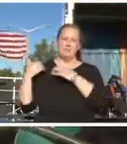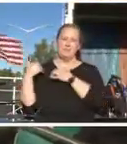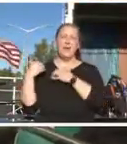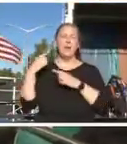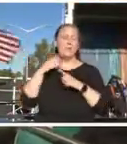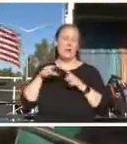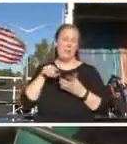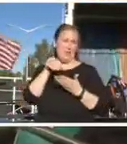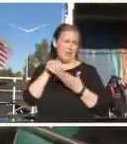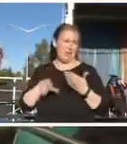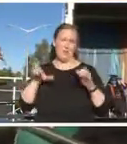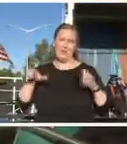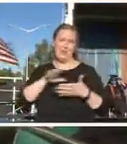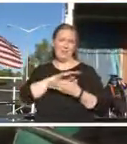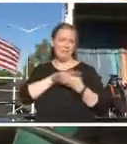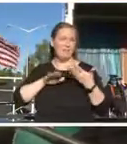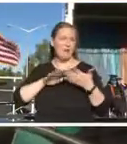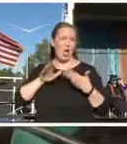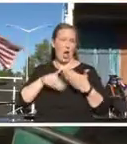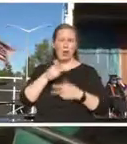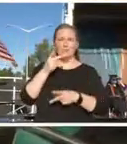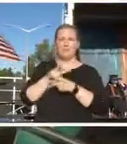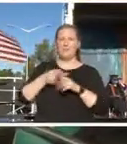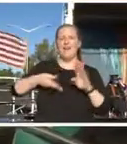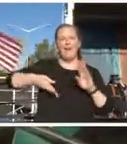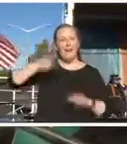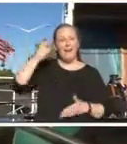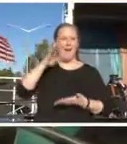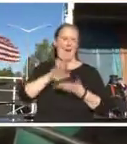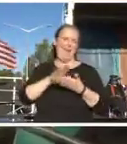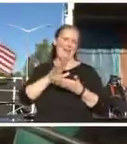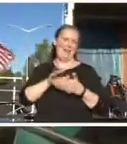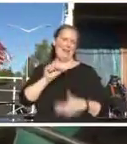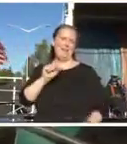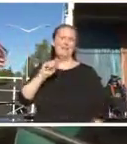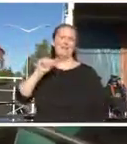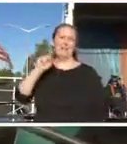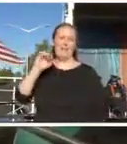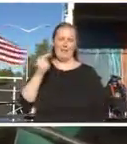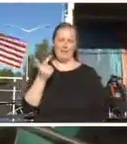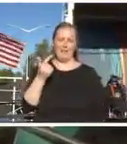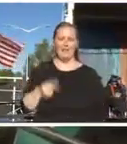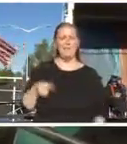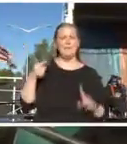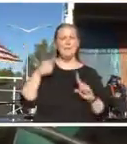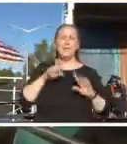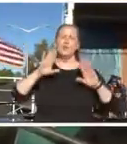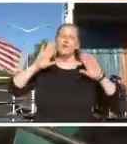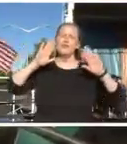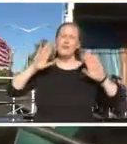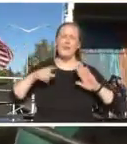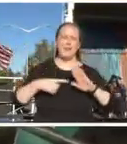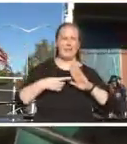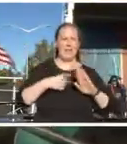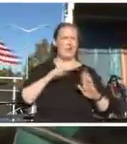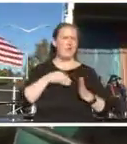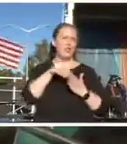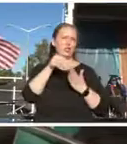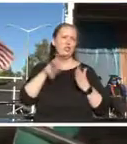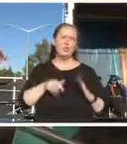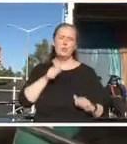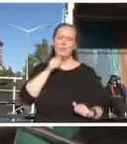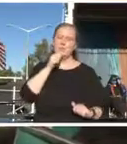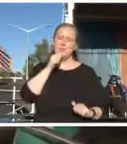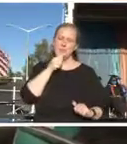to do all of this while maintaining a high academic standard. He is a great example of our students'